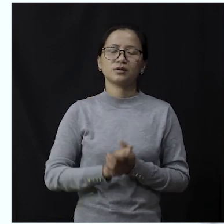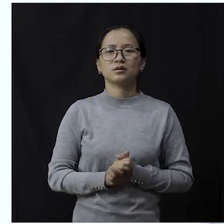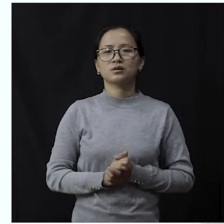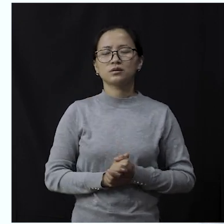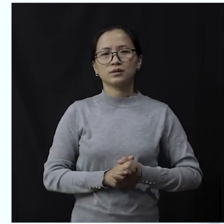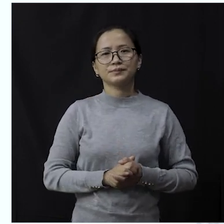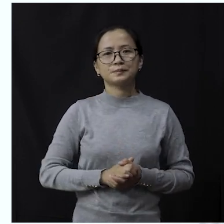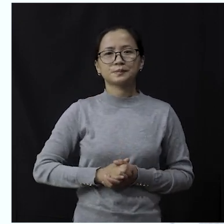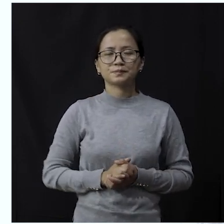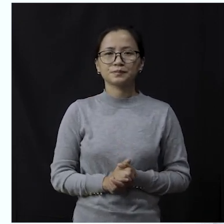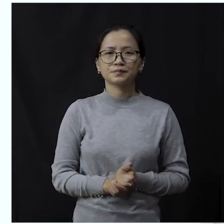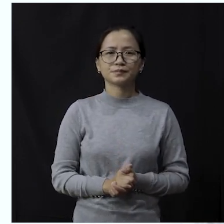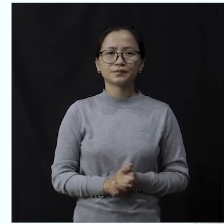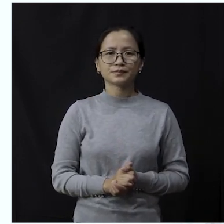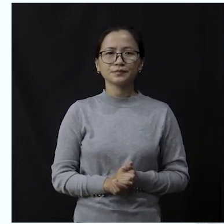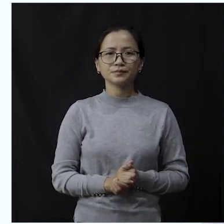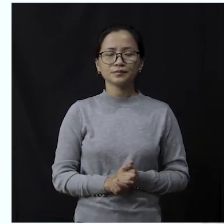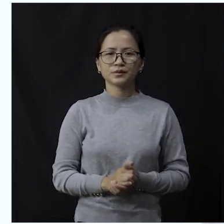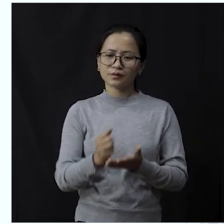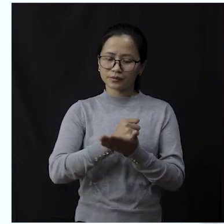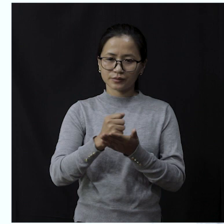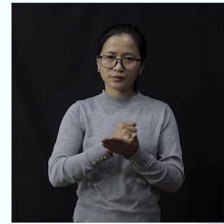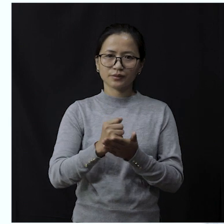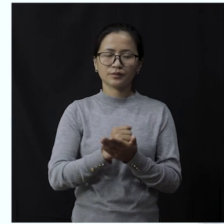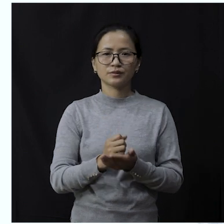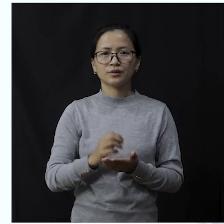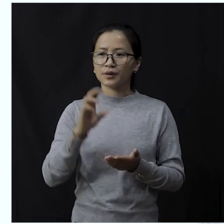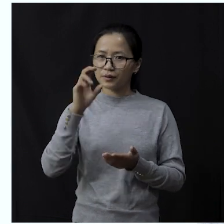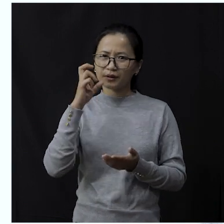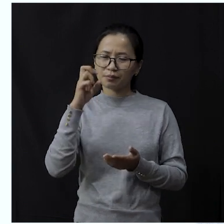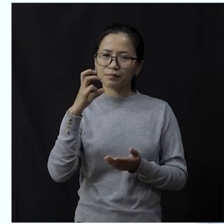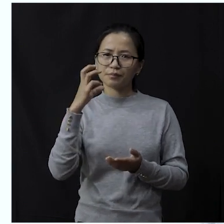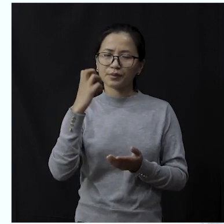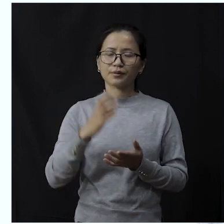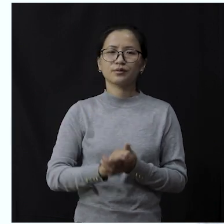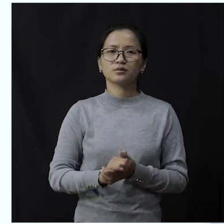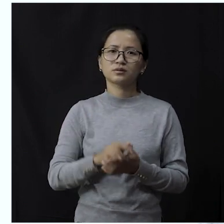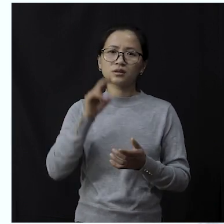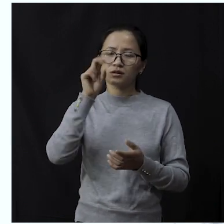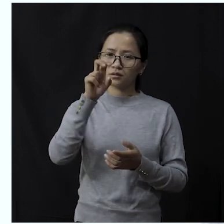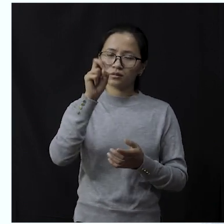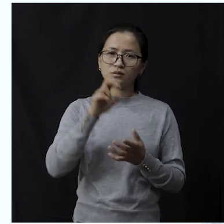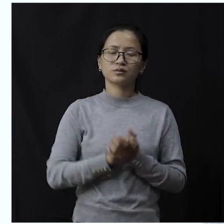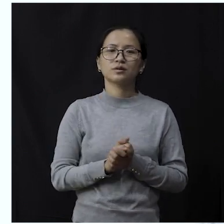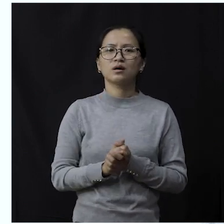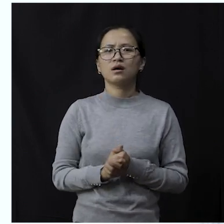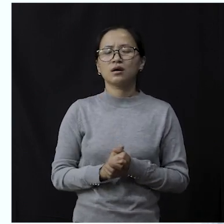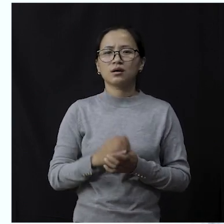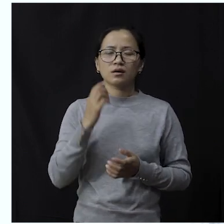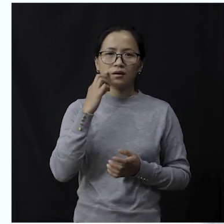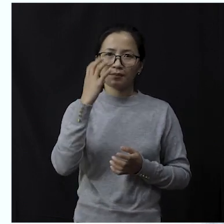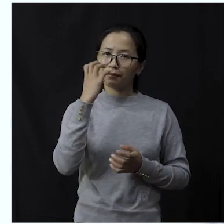It's paining now. Their beak is paining. They're just trying to peck on the net for so long. Their beaks